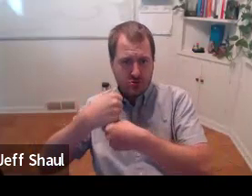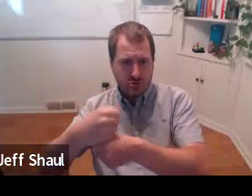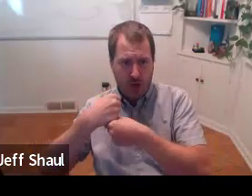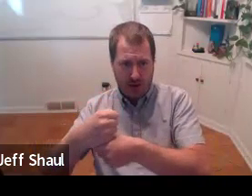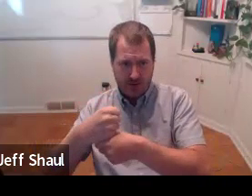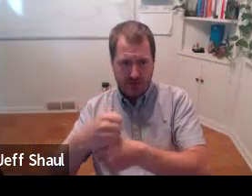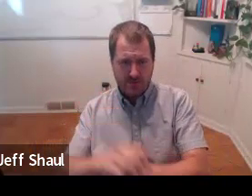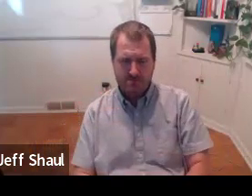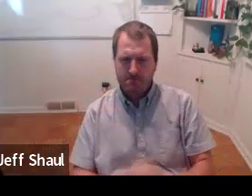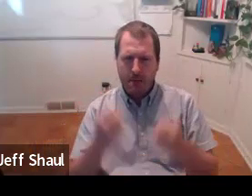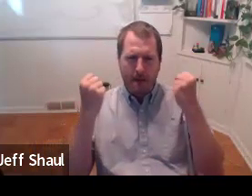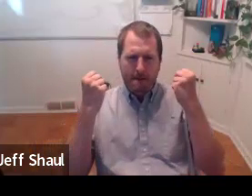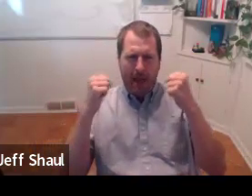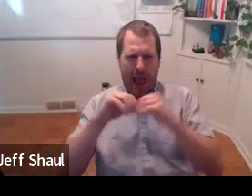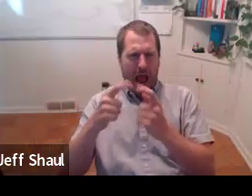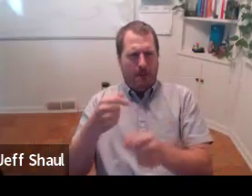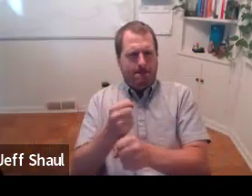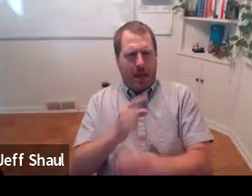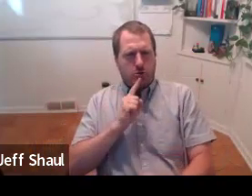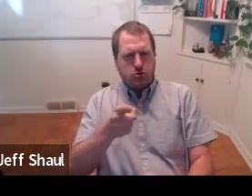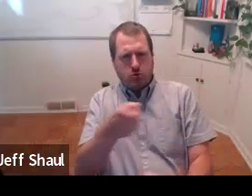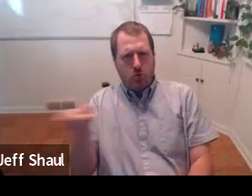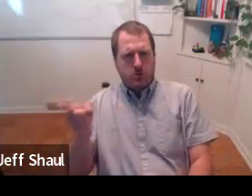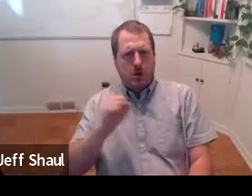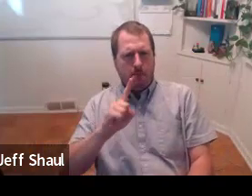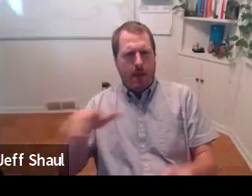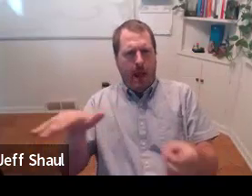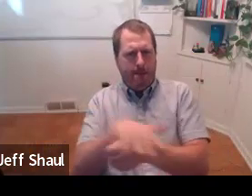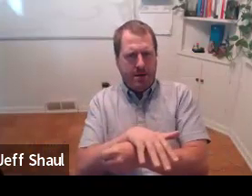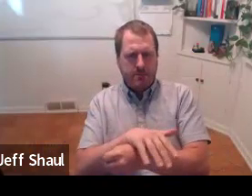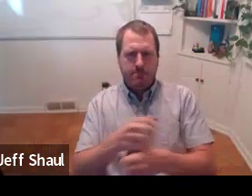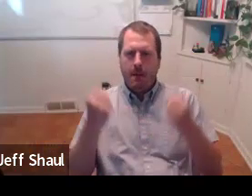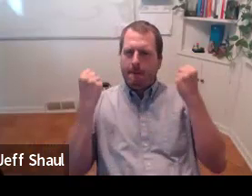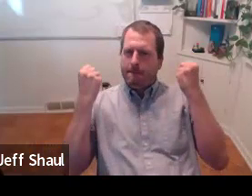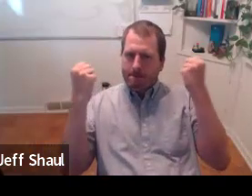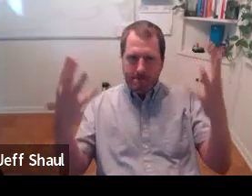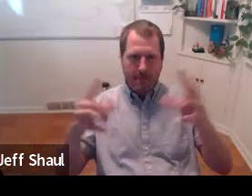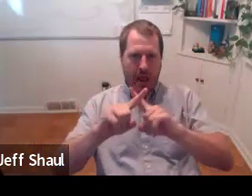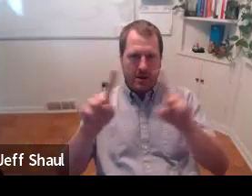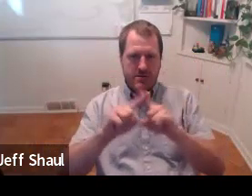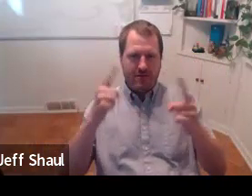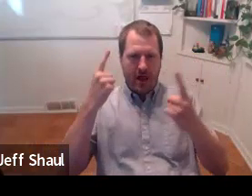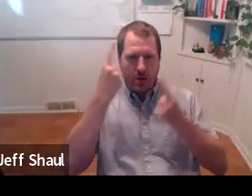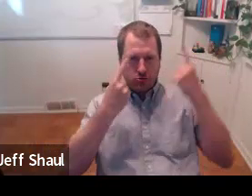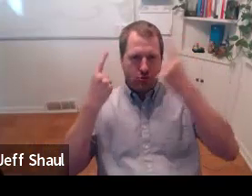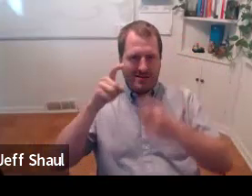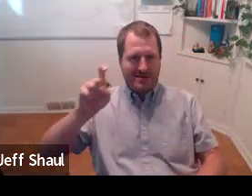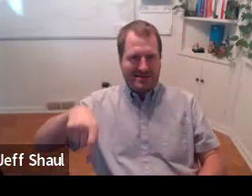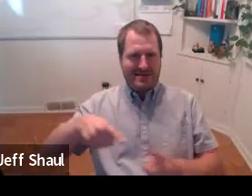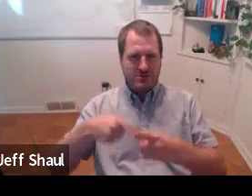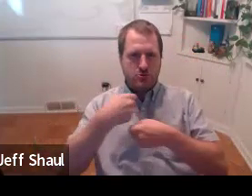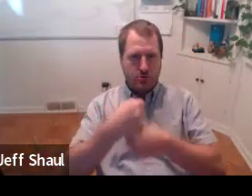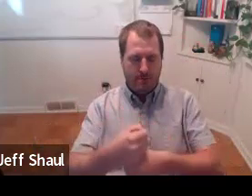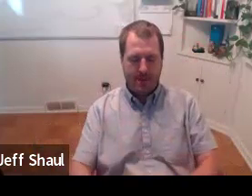and translating and create and generating. How to make sure that it's complete. There's so